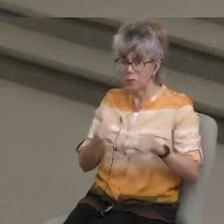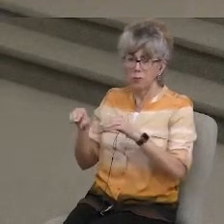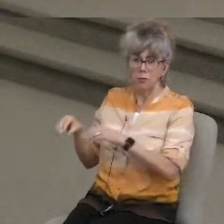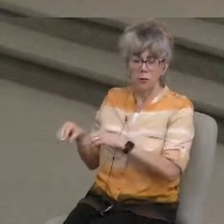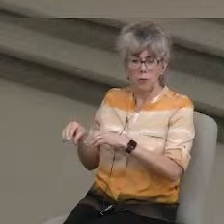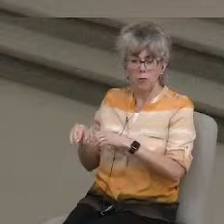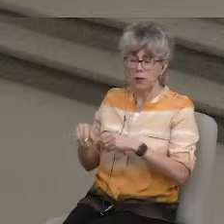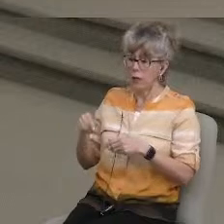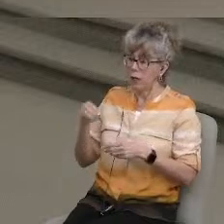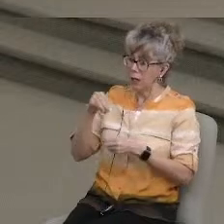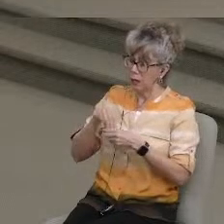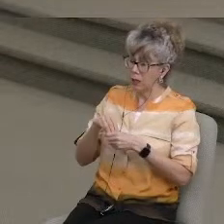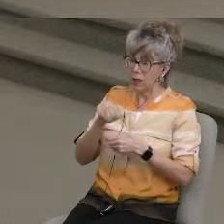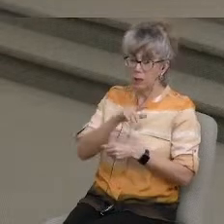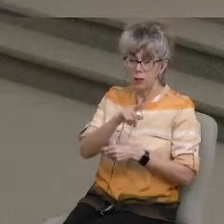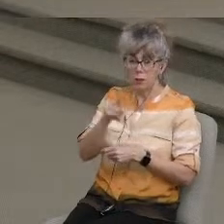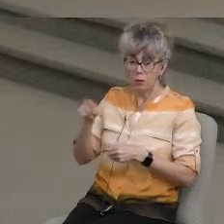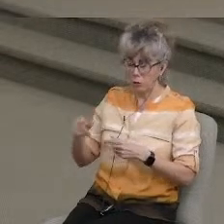in your life